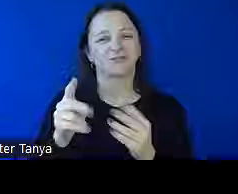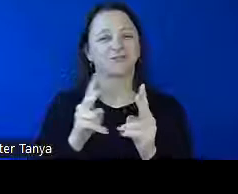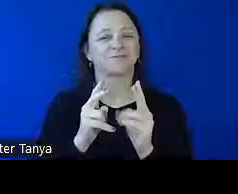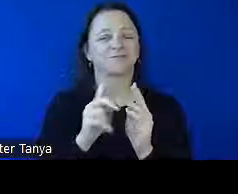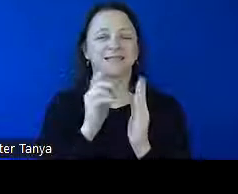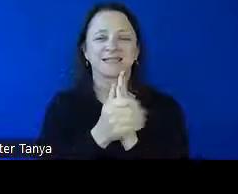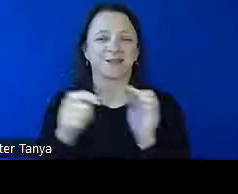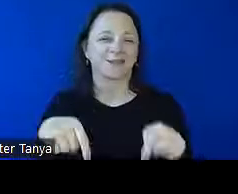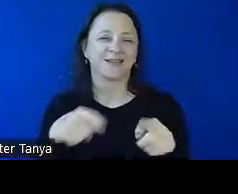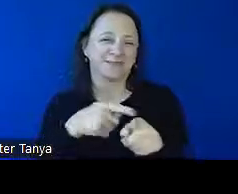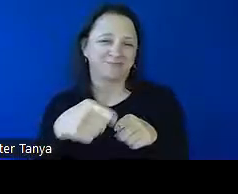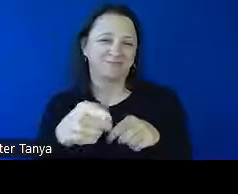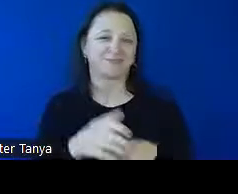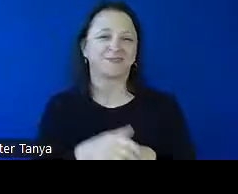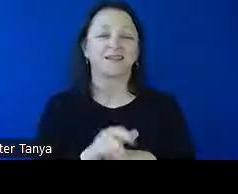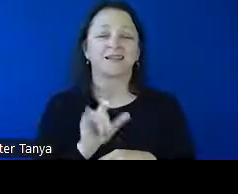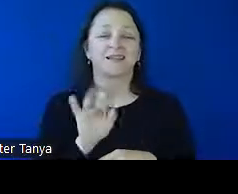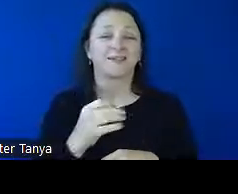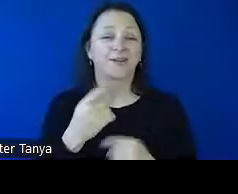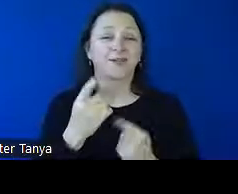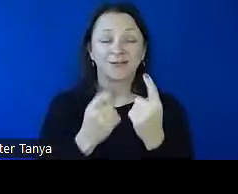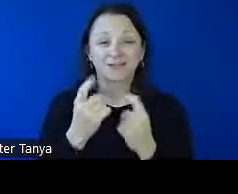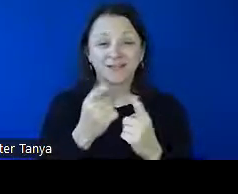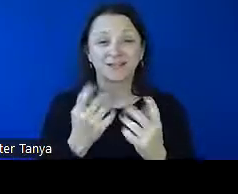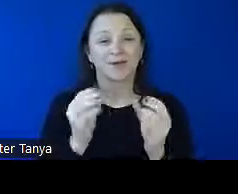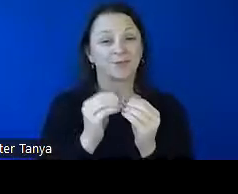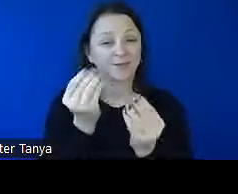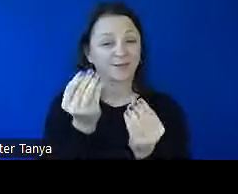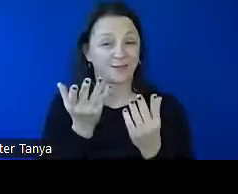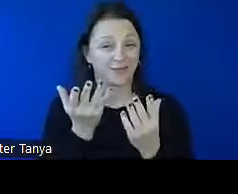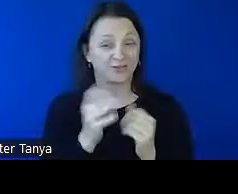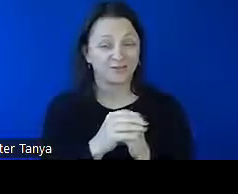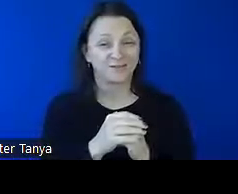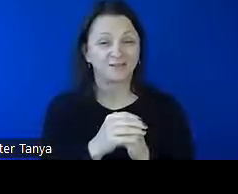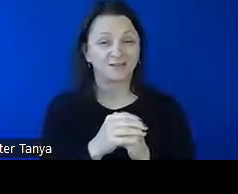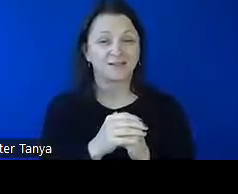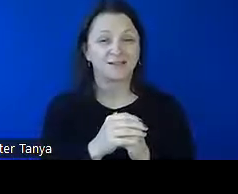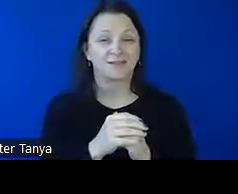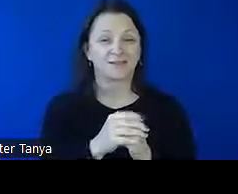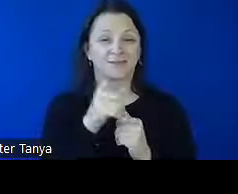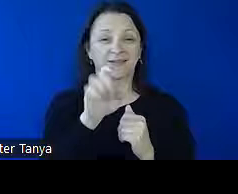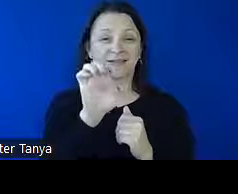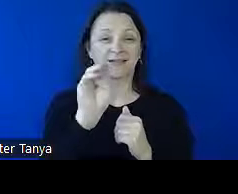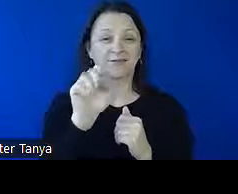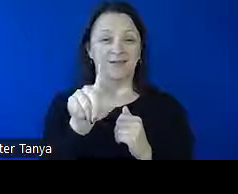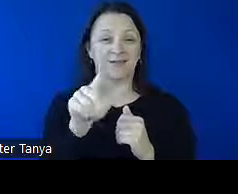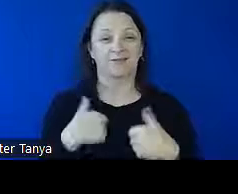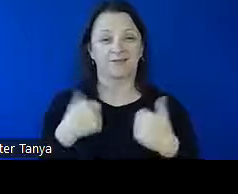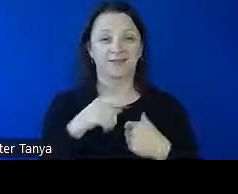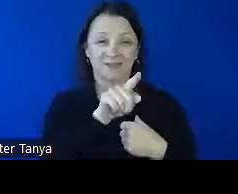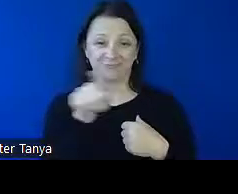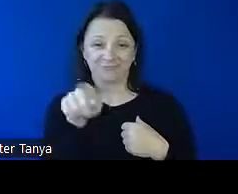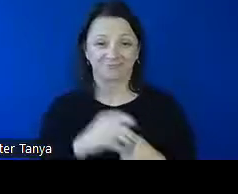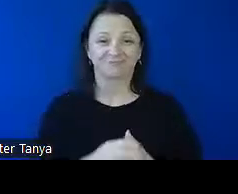area. If you have questions or want more information about this study, this is the